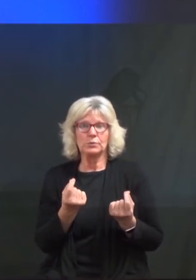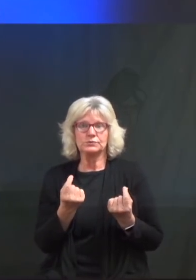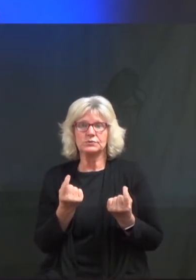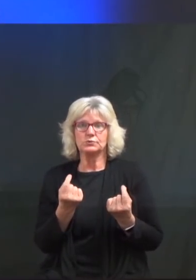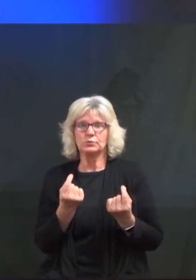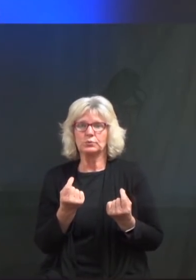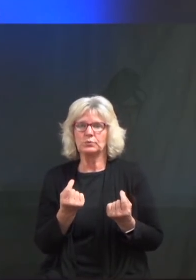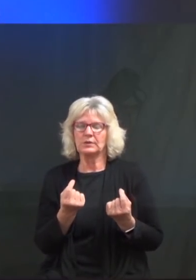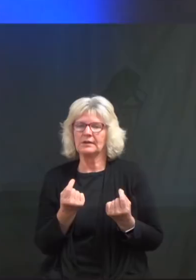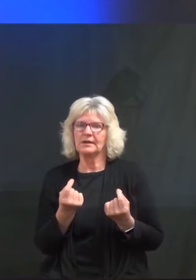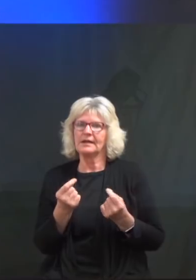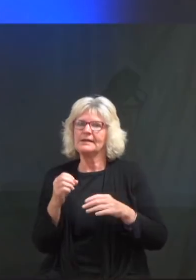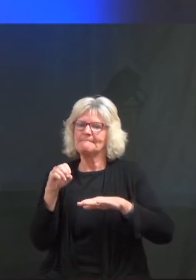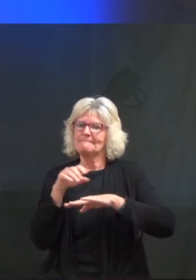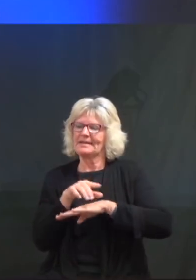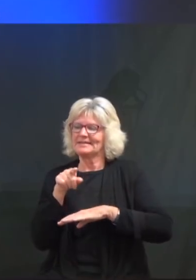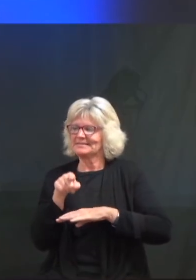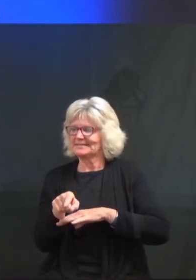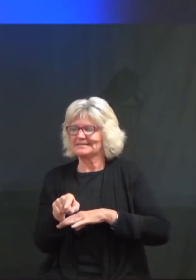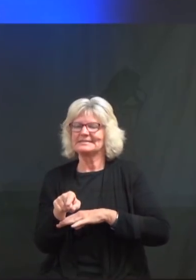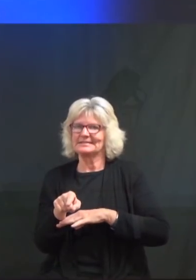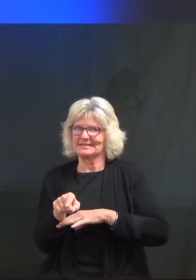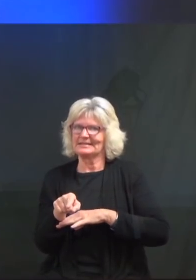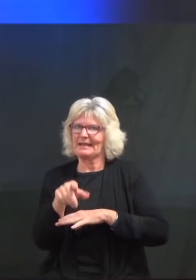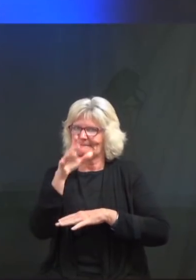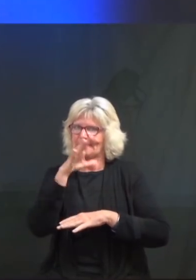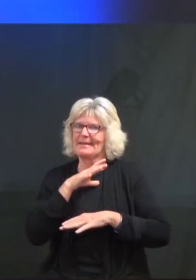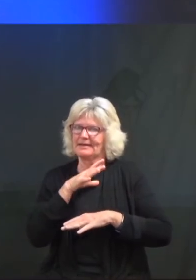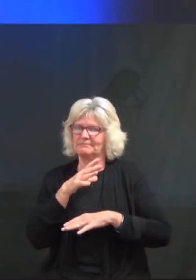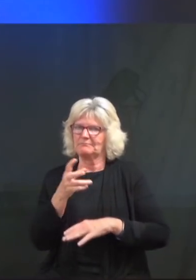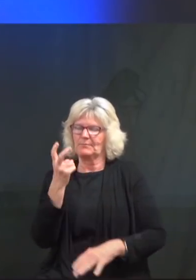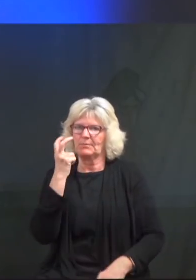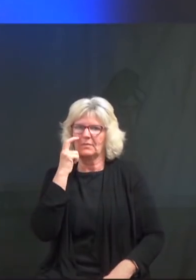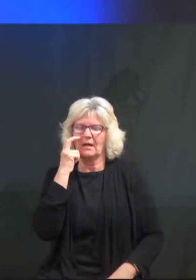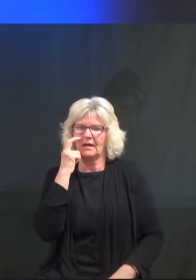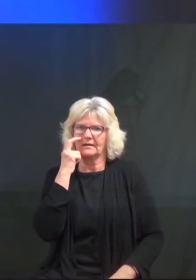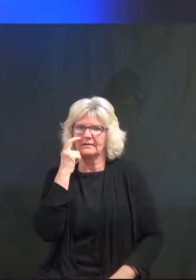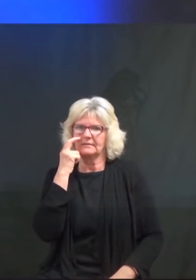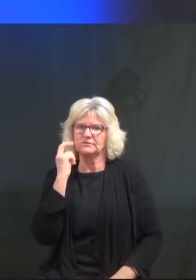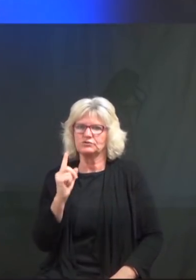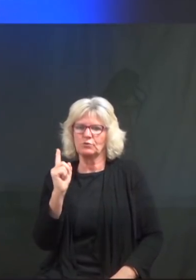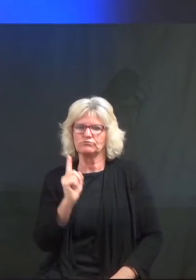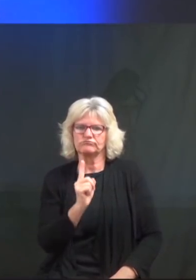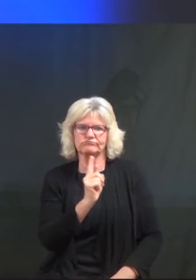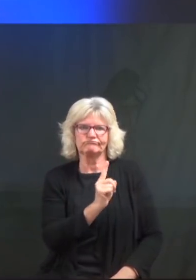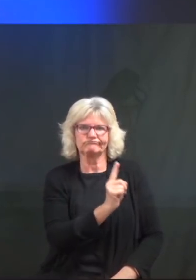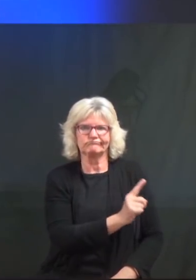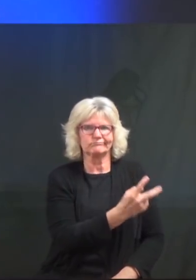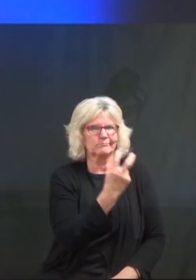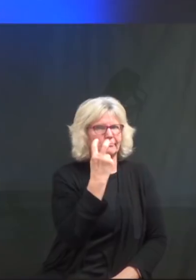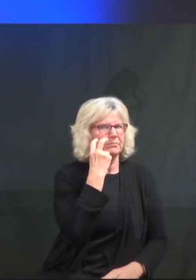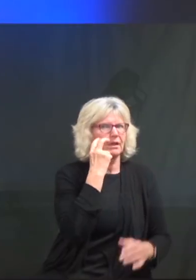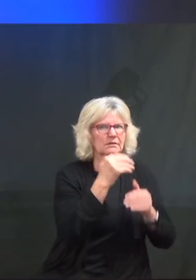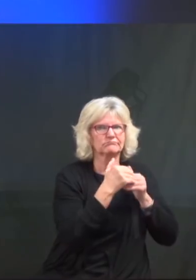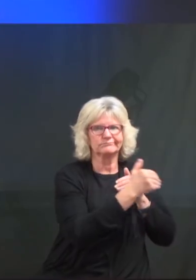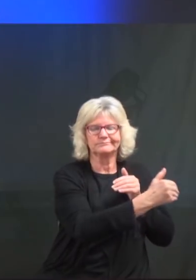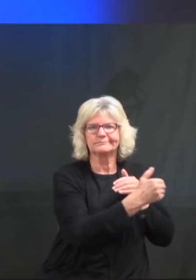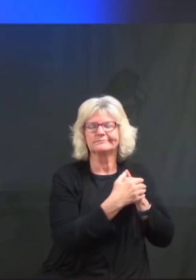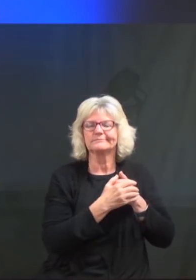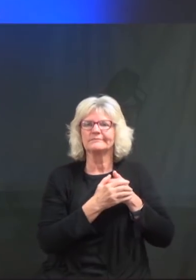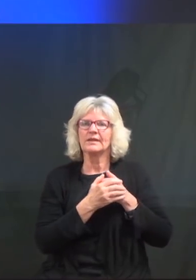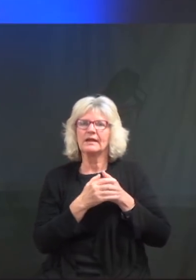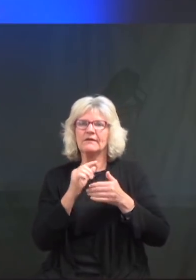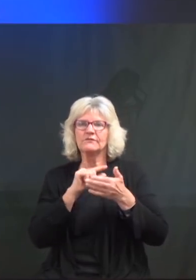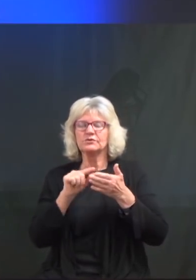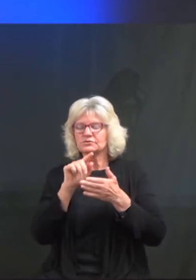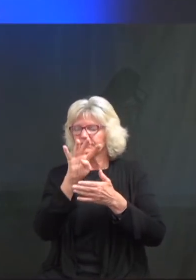very quickly. He actually makes him go blind. And so this man that's opposing now walks away blind. In verse 45,